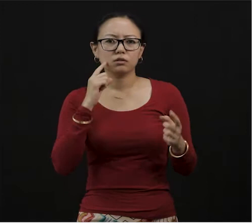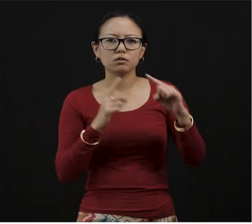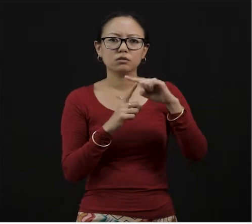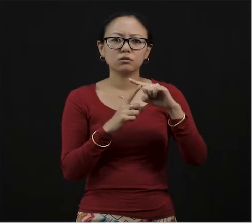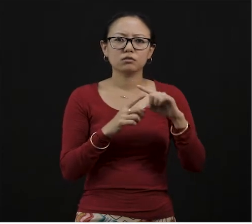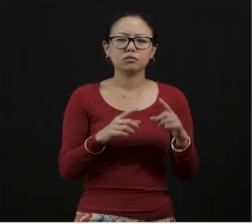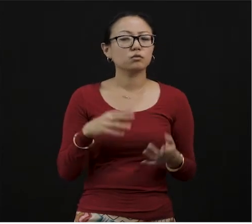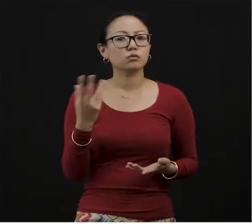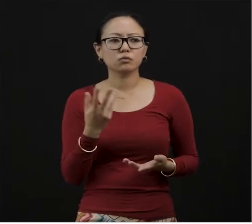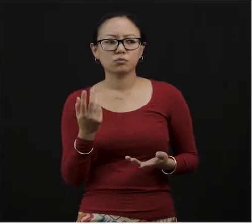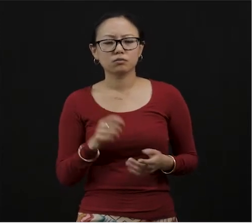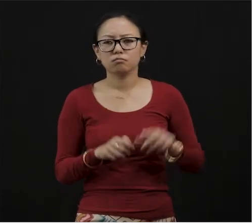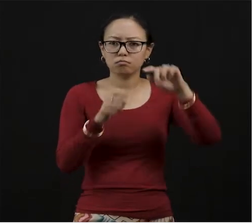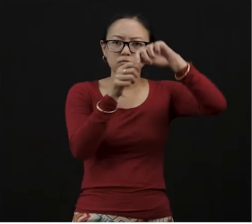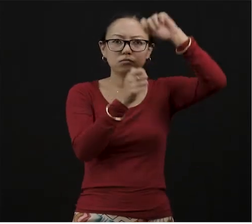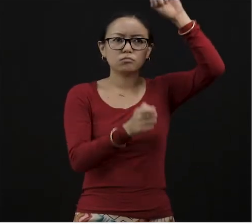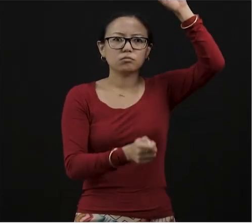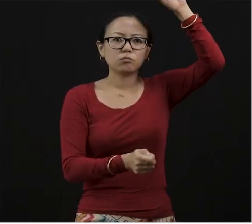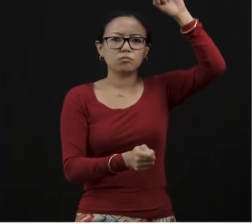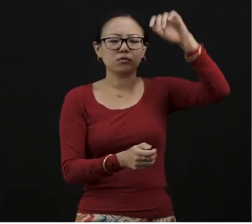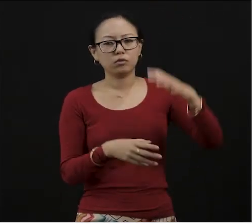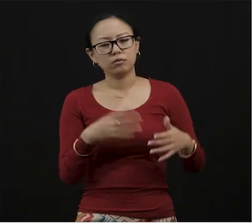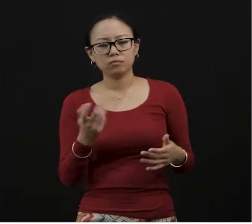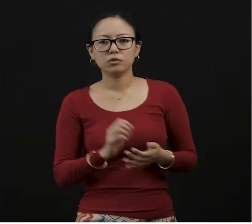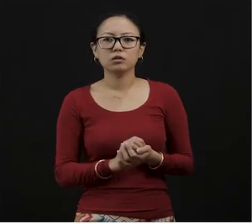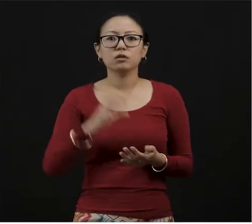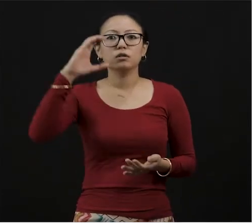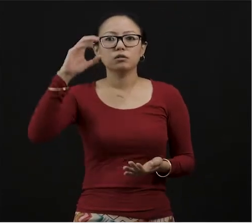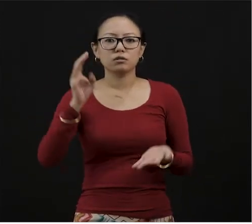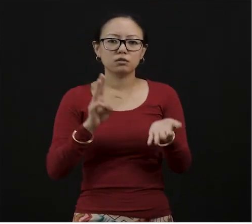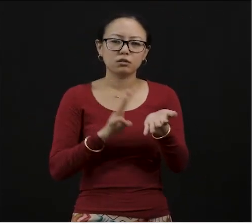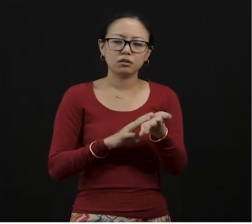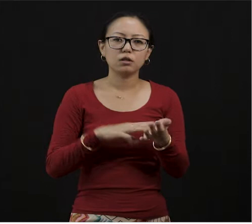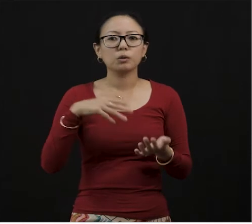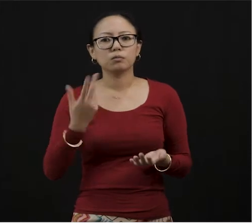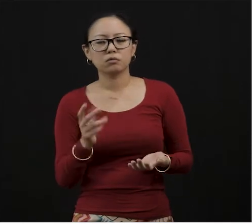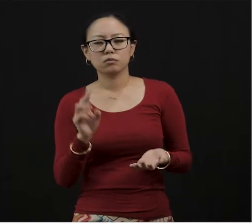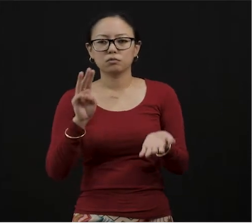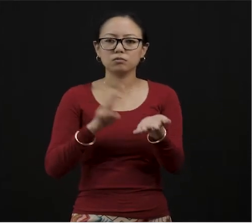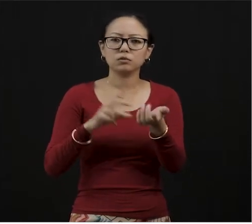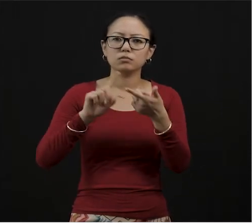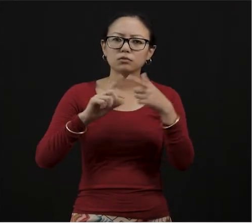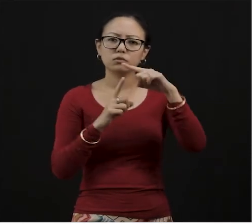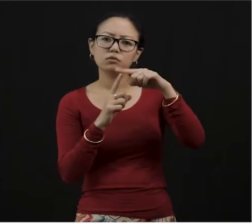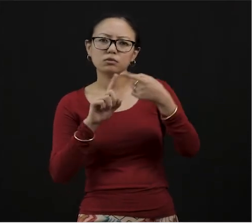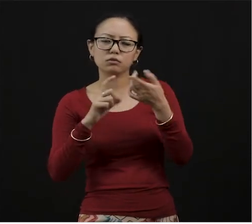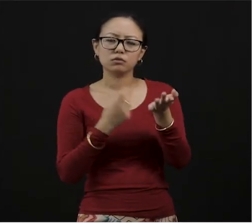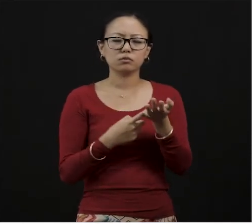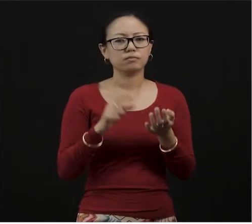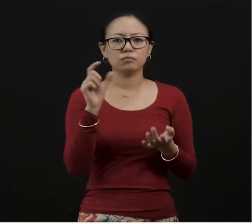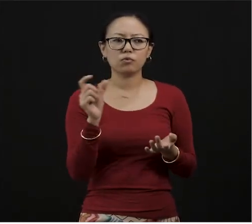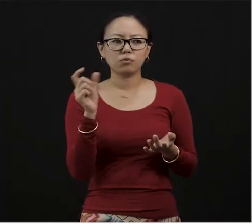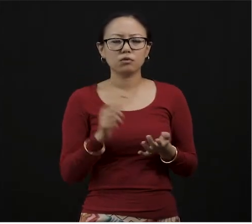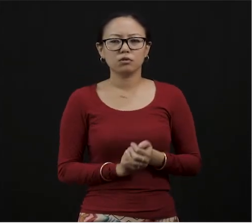And standard unit for measuring length are centimeter, meter, and kilometer. So when do we use